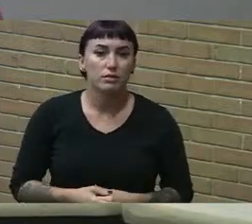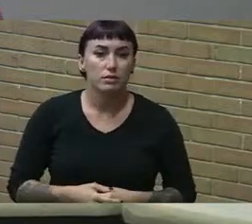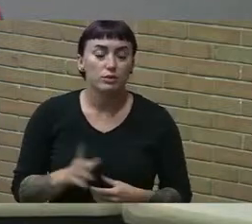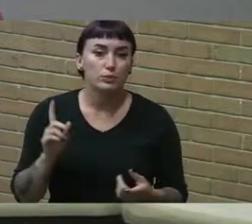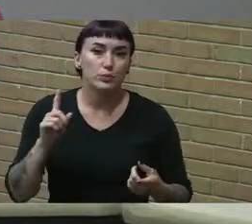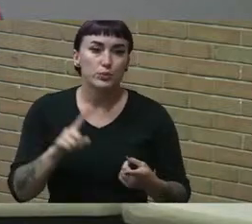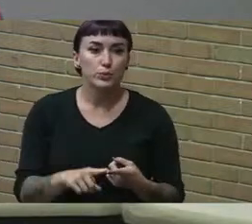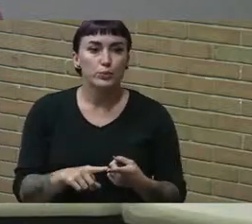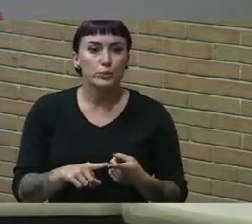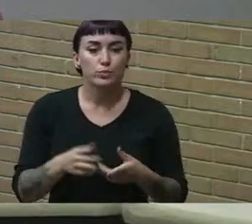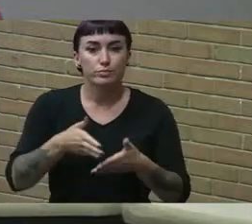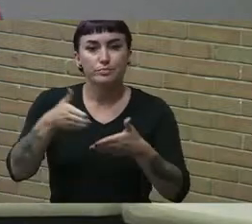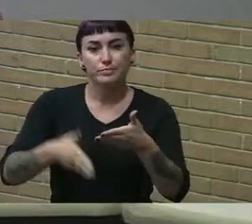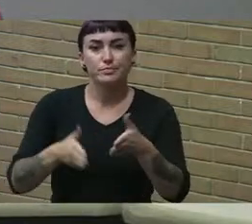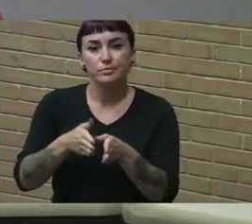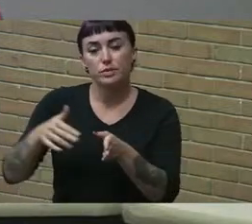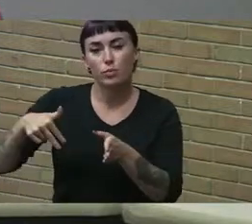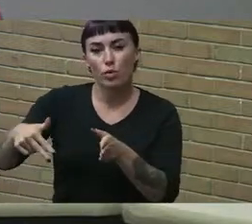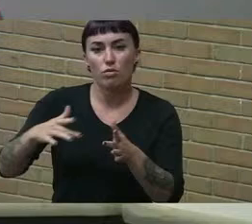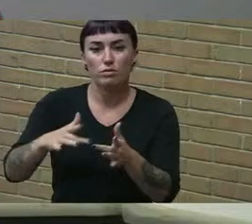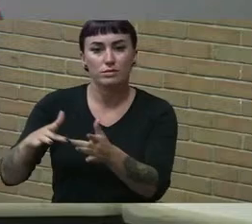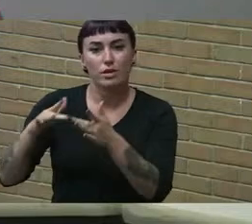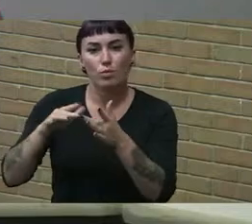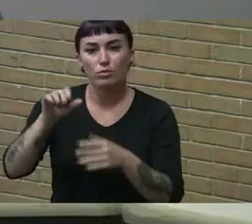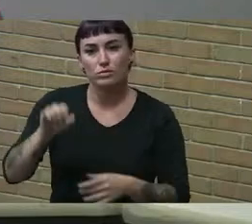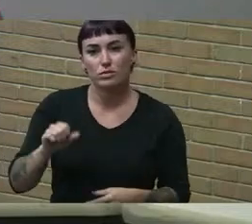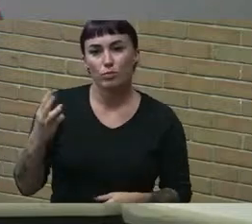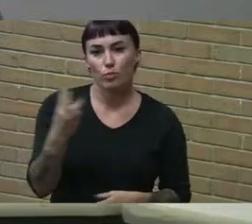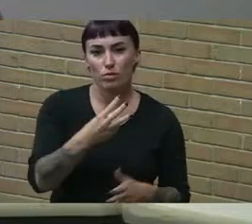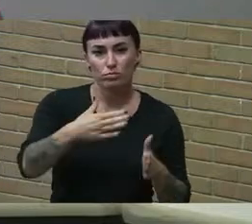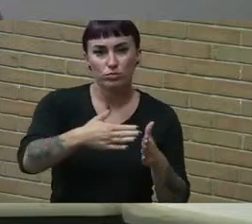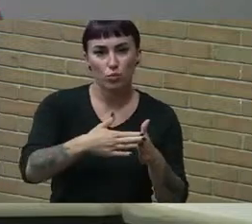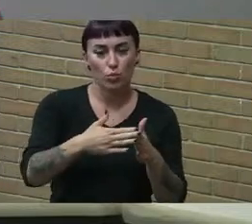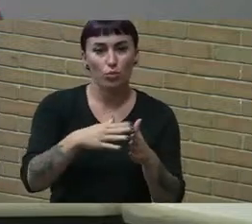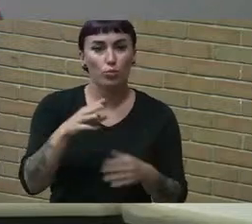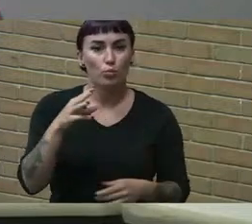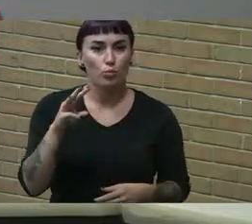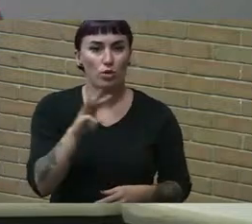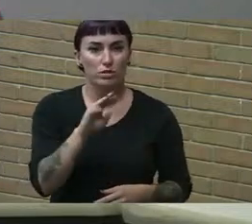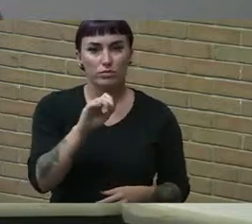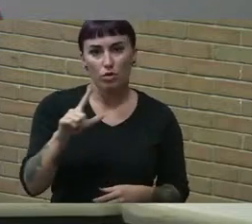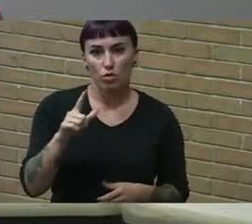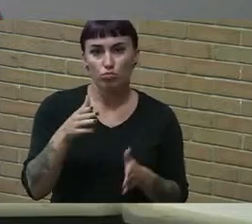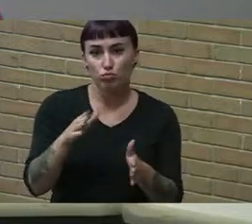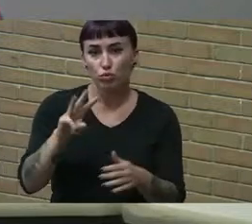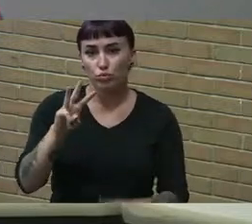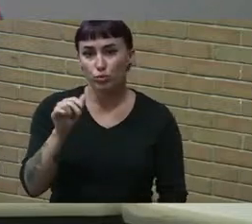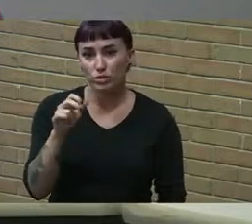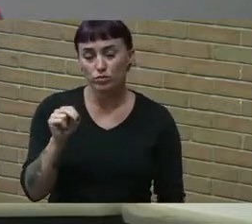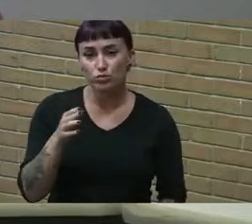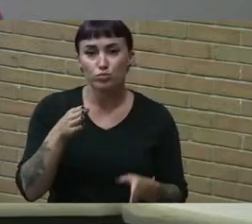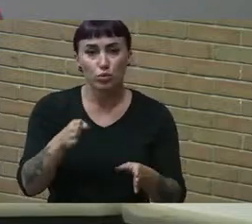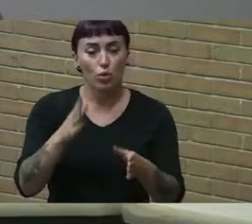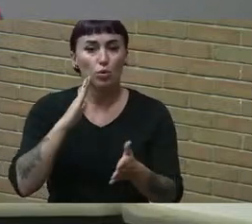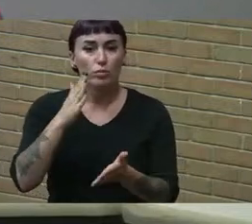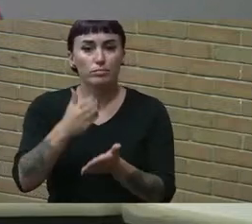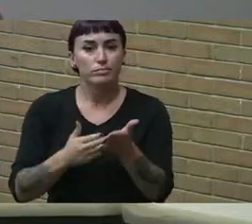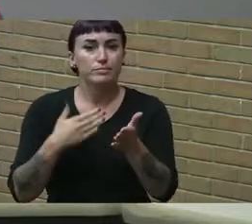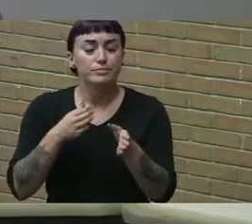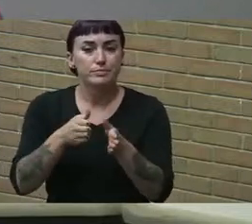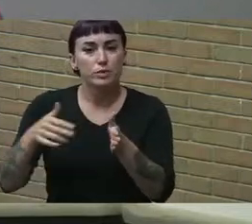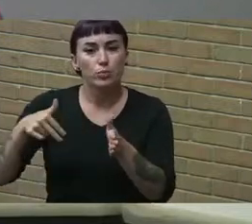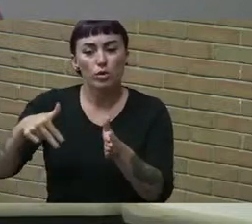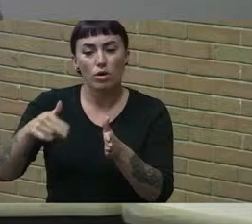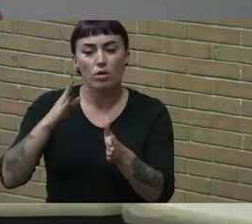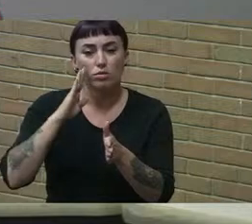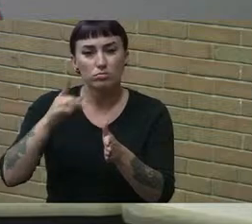order to complete the sidewalk network at the southwest corner of Westfall Road and Winton Road. A portion of the sidewalk will